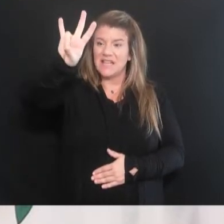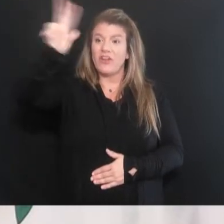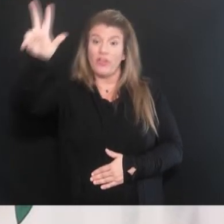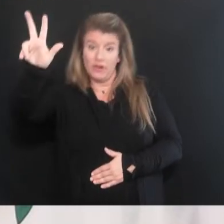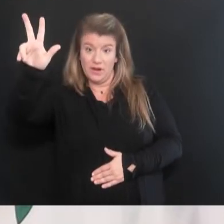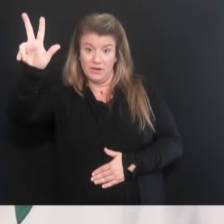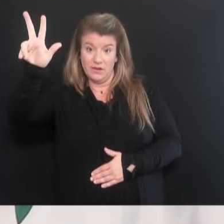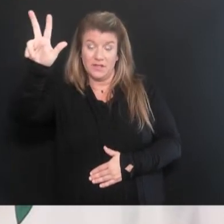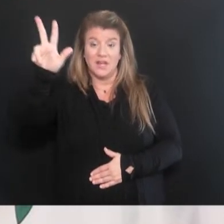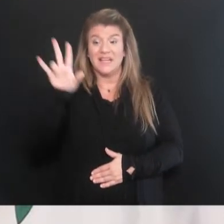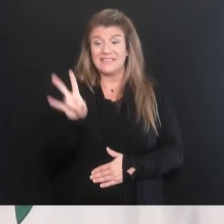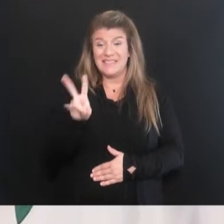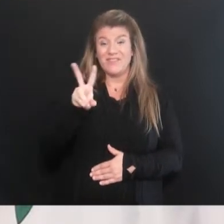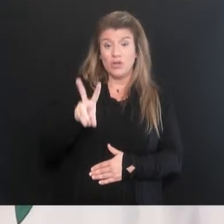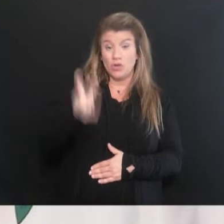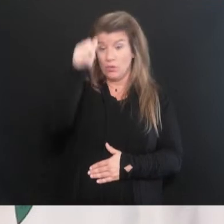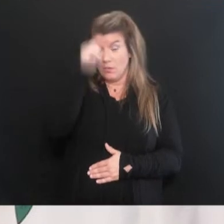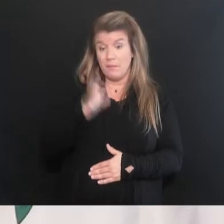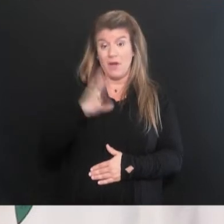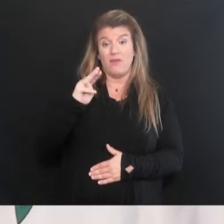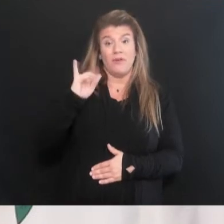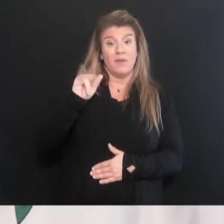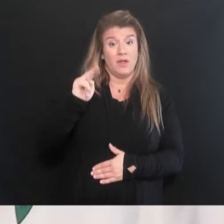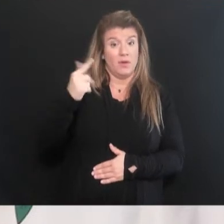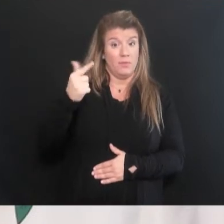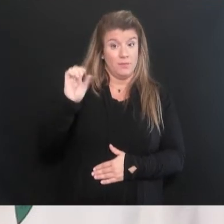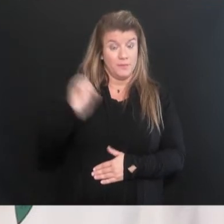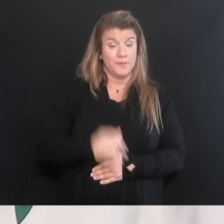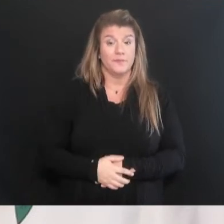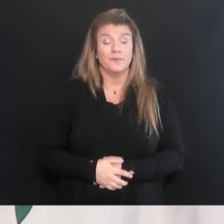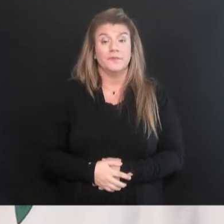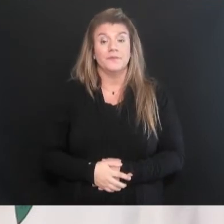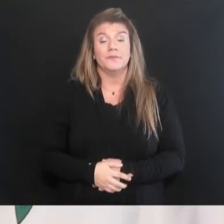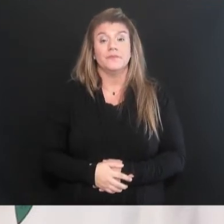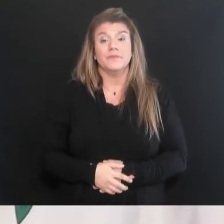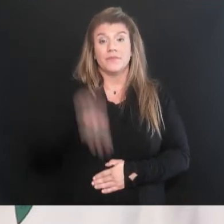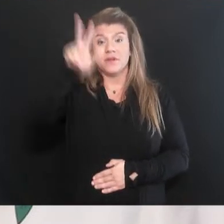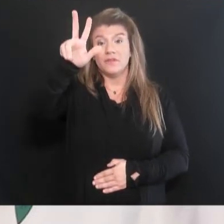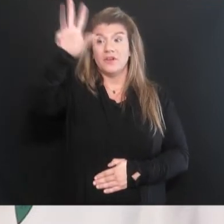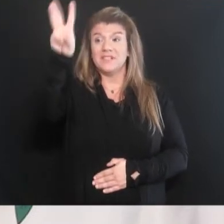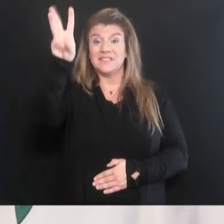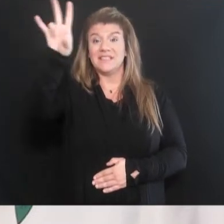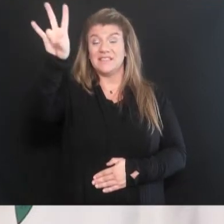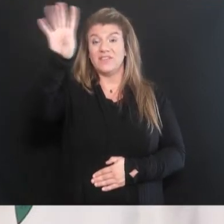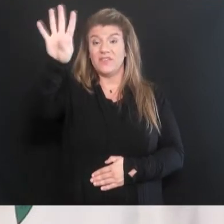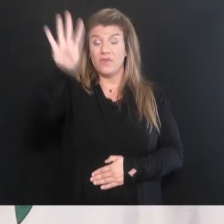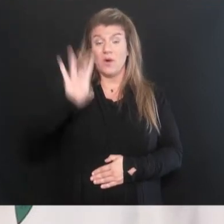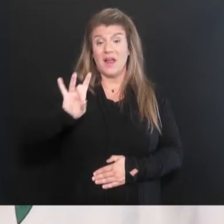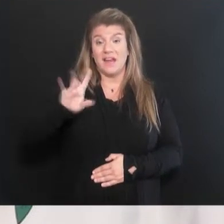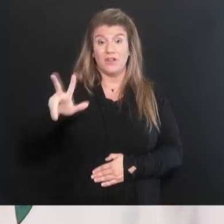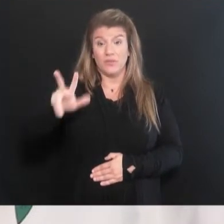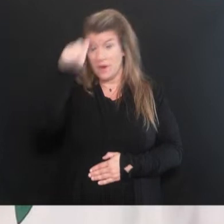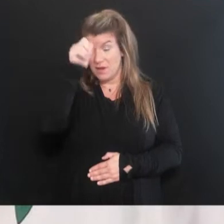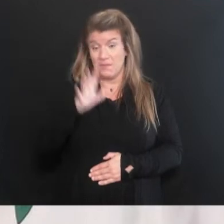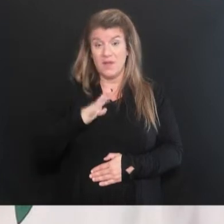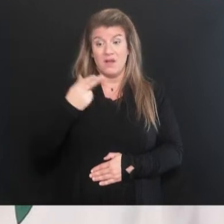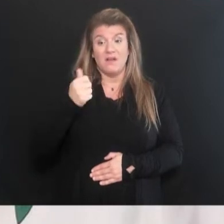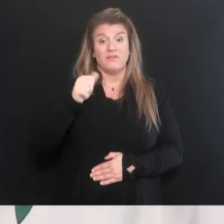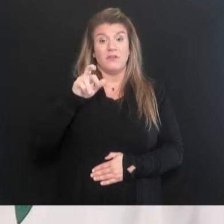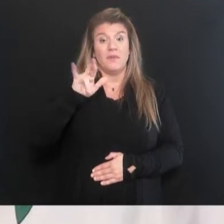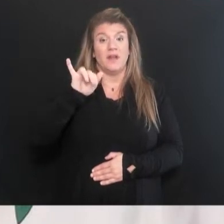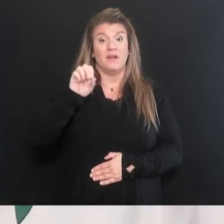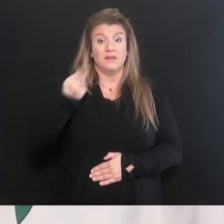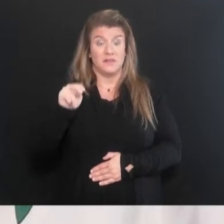3,673rd death, a 72-year-old male from Mingo County. The 3,674th death, an 83-year-old male from Harrison